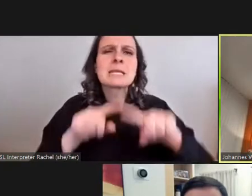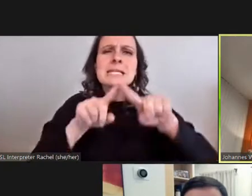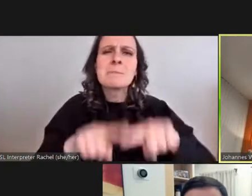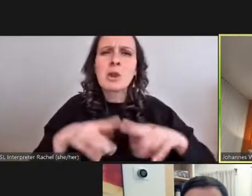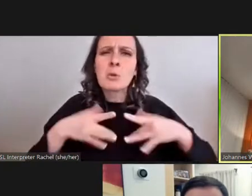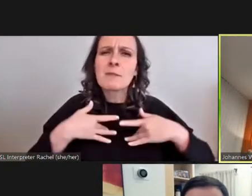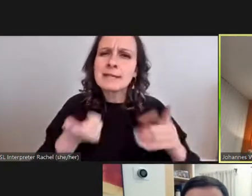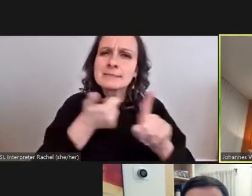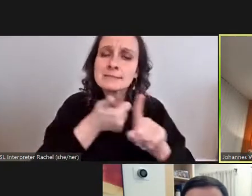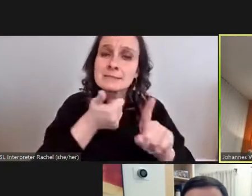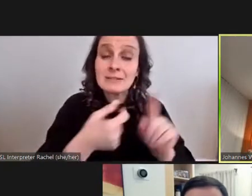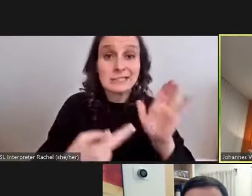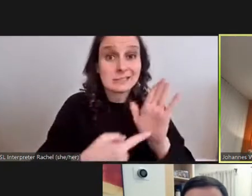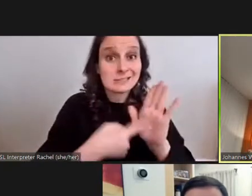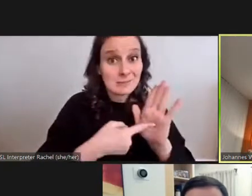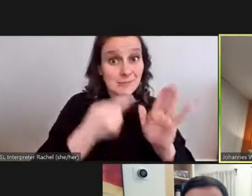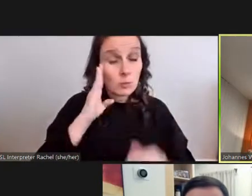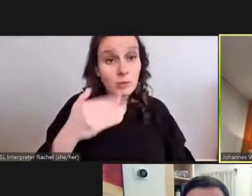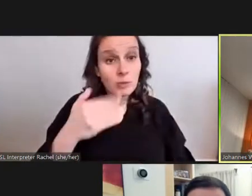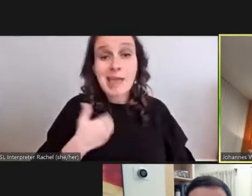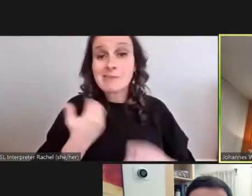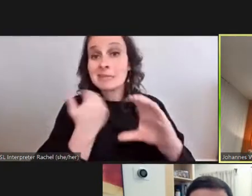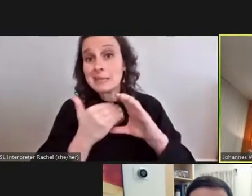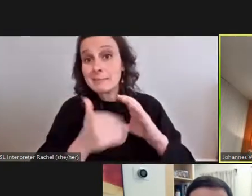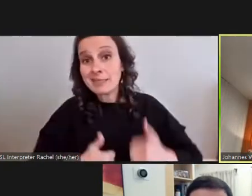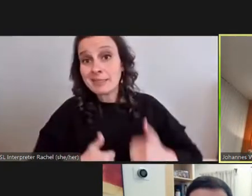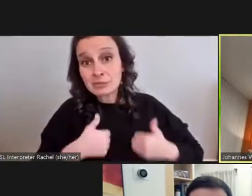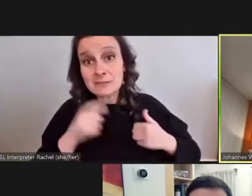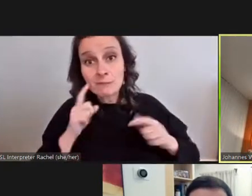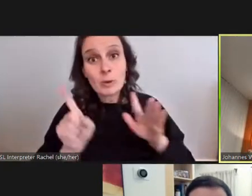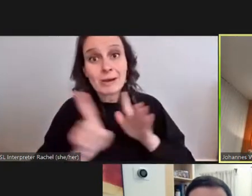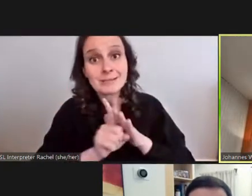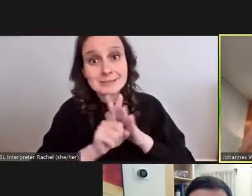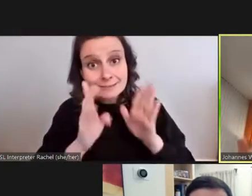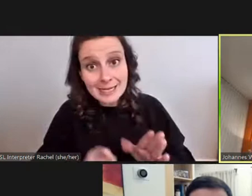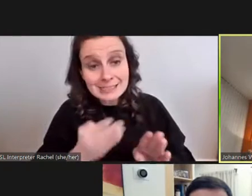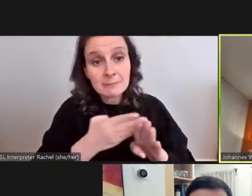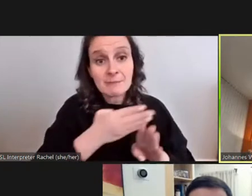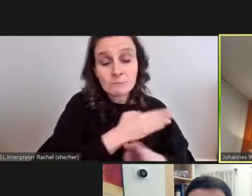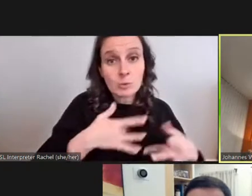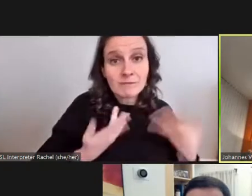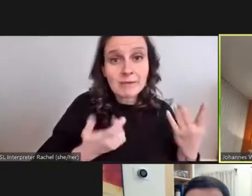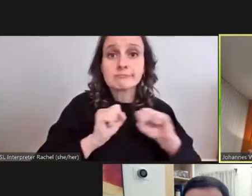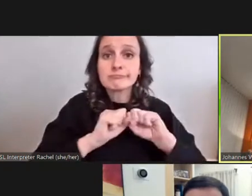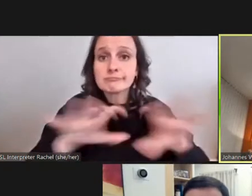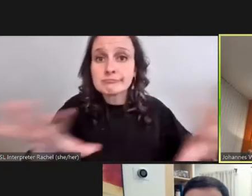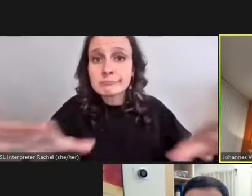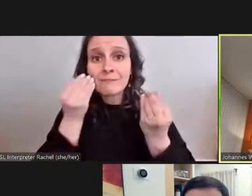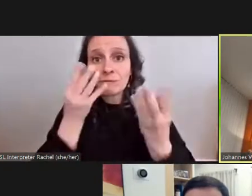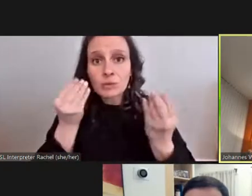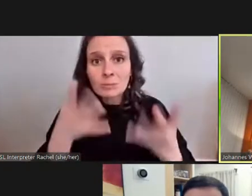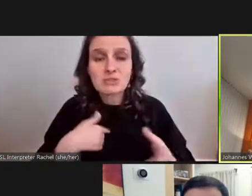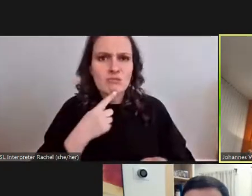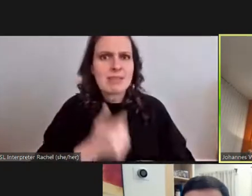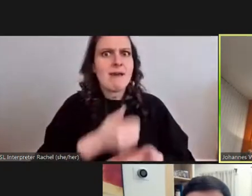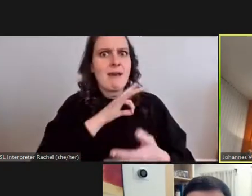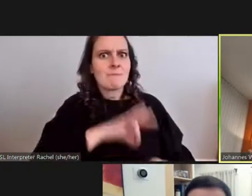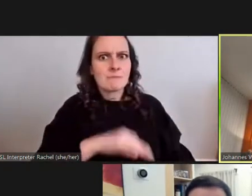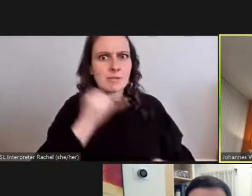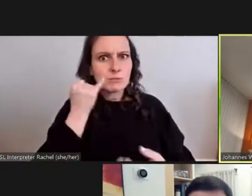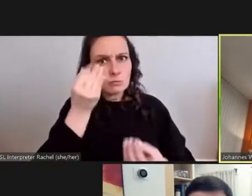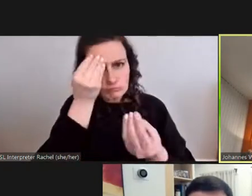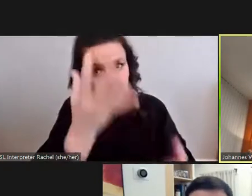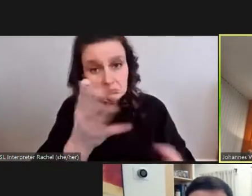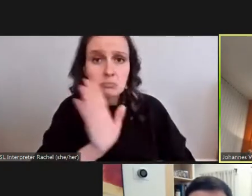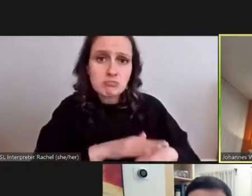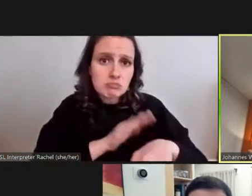event, sometimes you would have even email addresses of attendees before where you send out information, then it's very helpful to let them